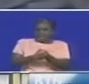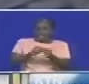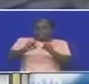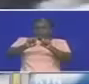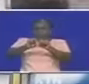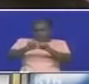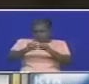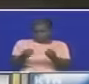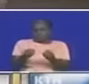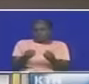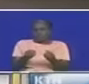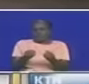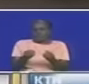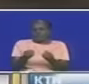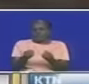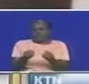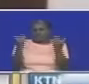case amid more tears.